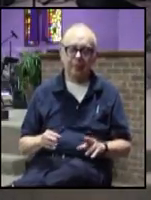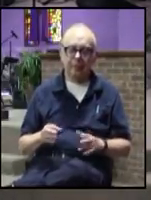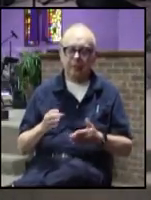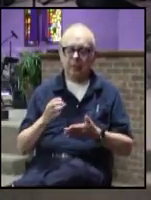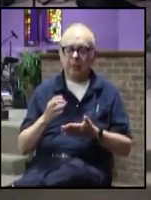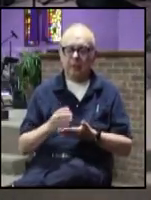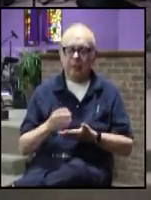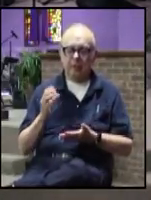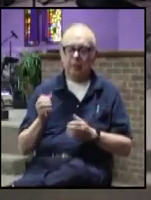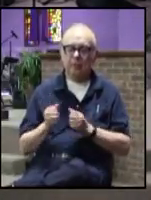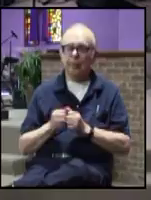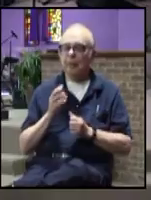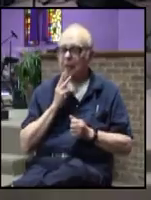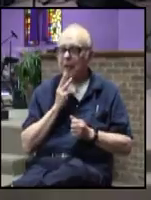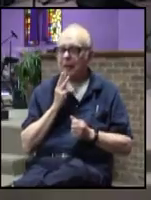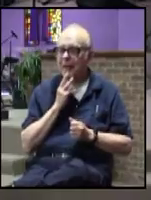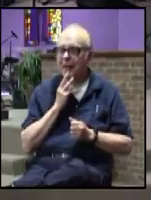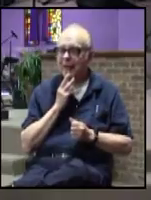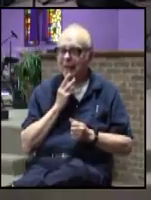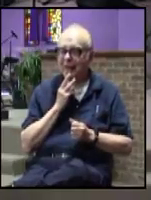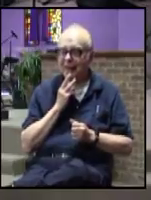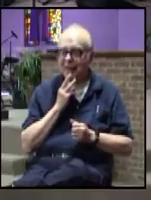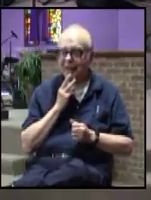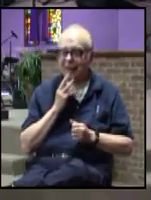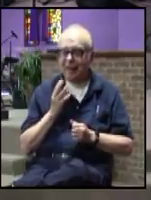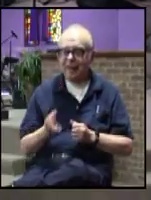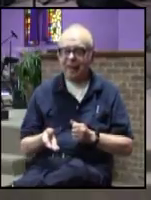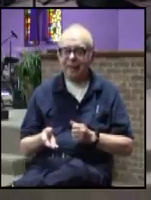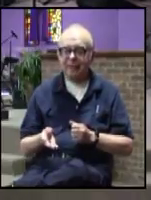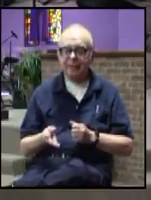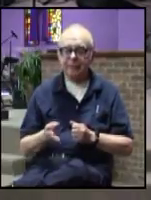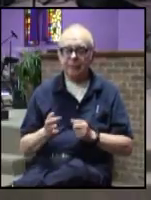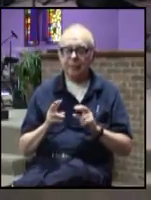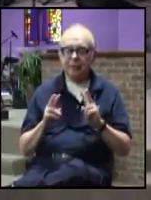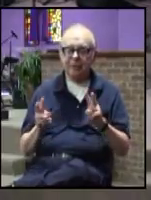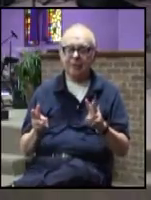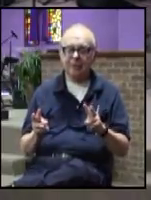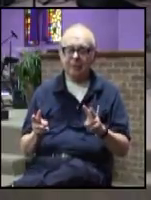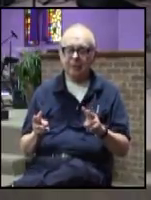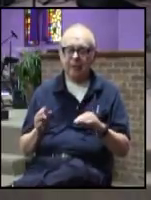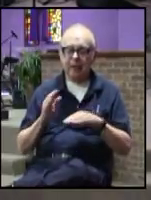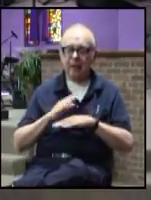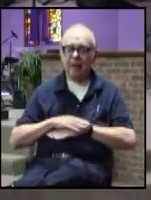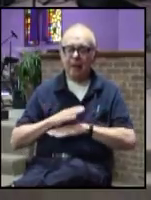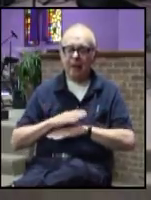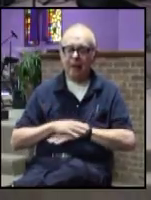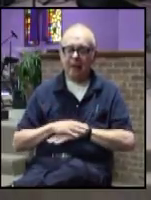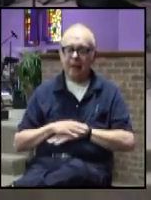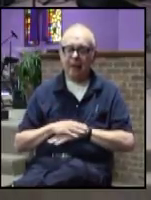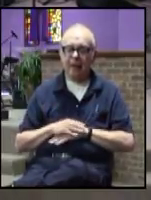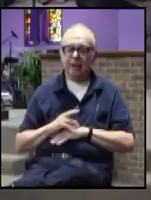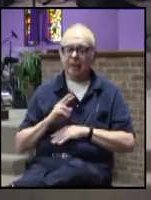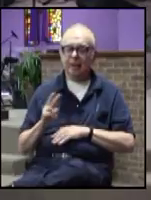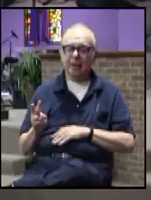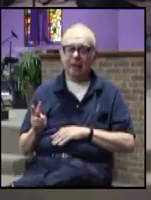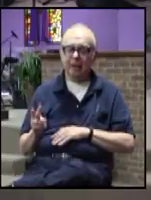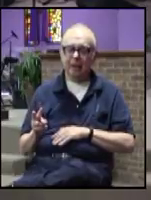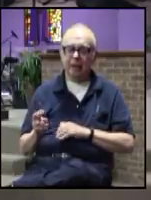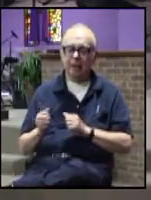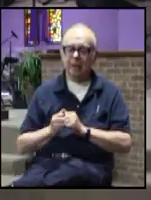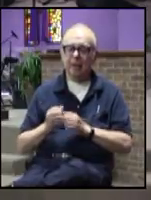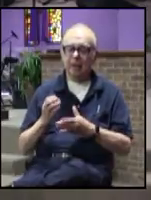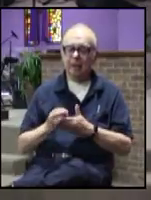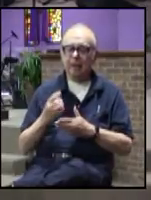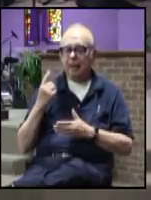pitchers that I had the water in, I left in plain view on the table that she would see these